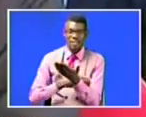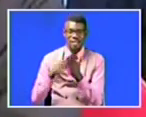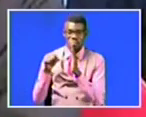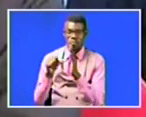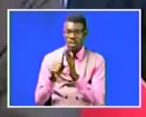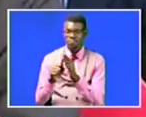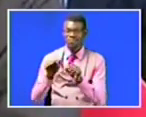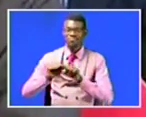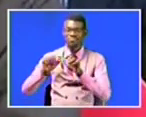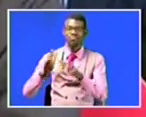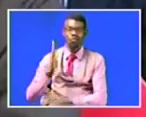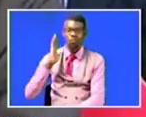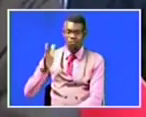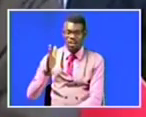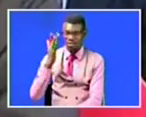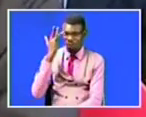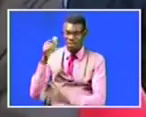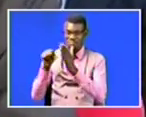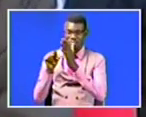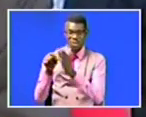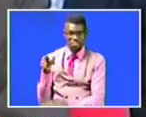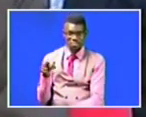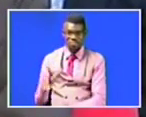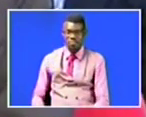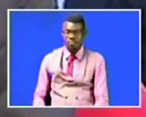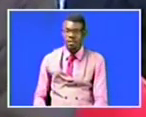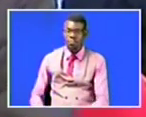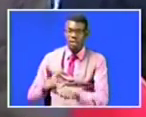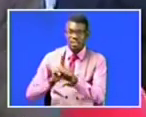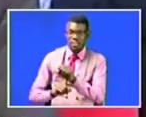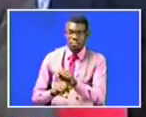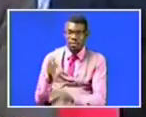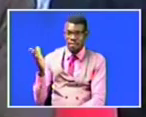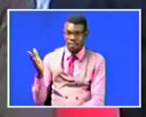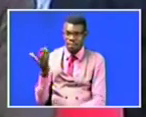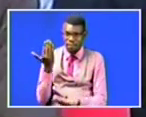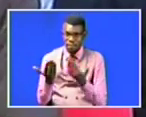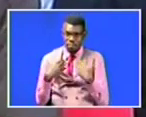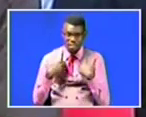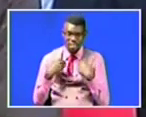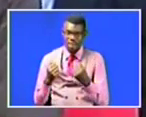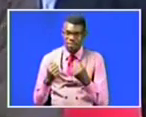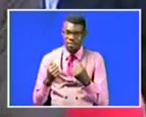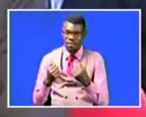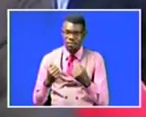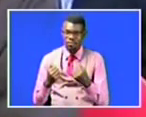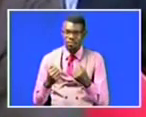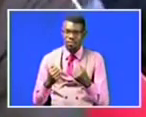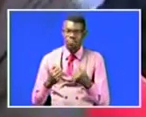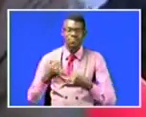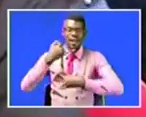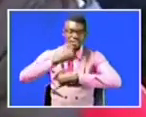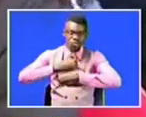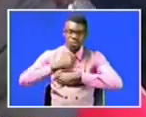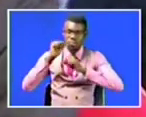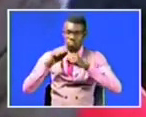this maize. This is true. And at that particular time, maybe our infrastructure, health infrastructure would have worked, and maybe we will